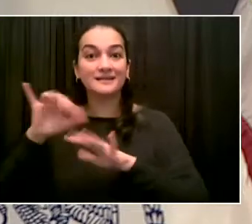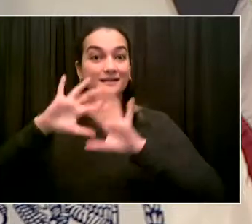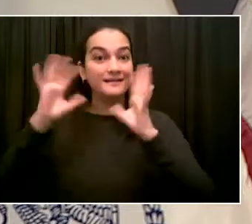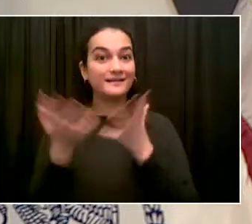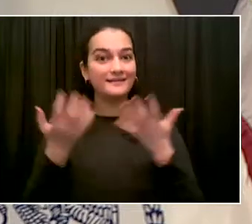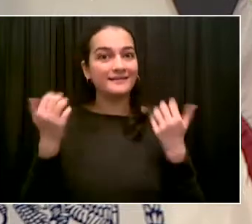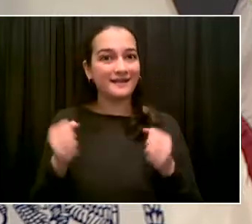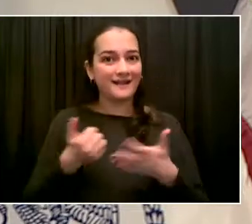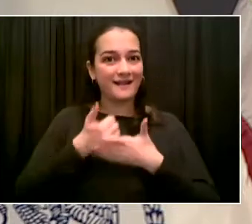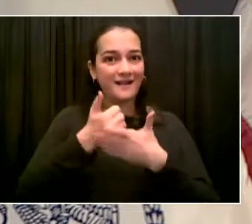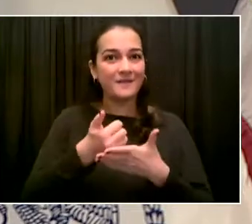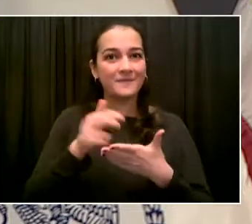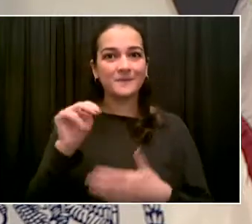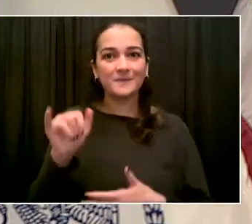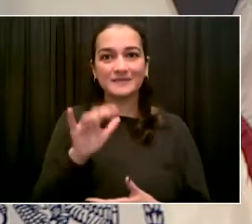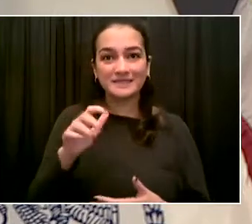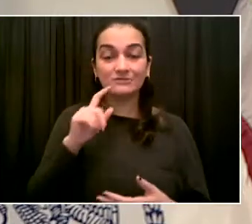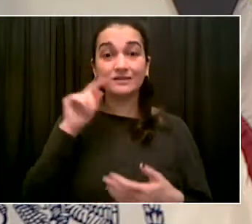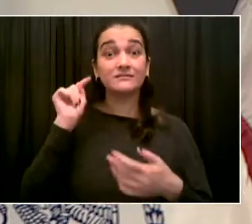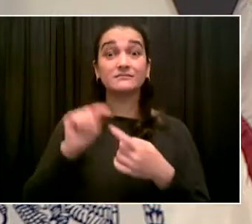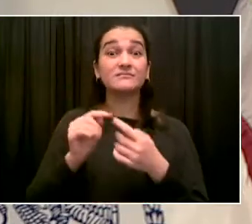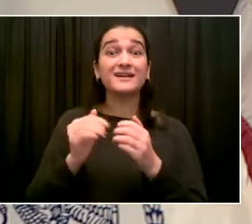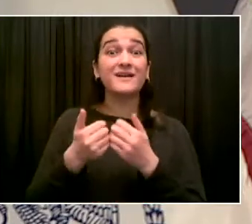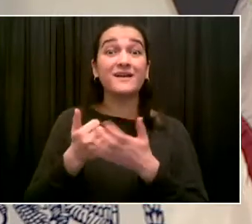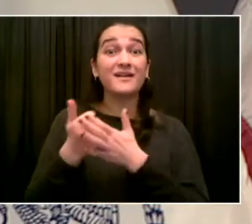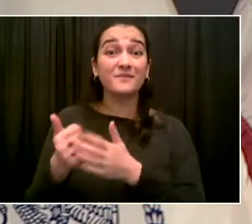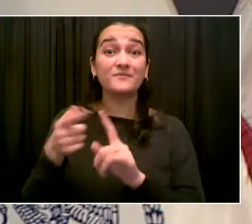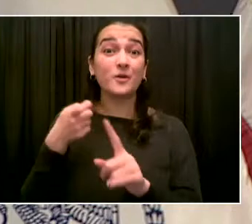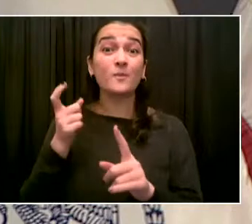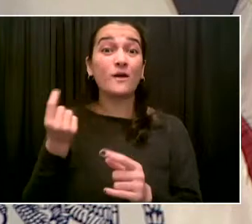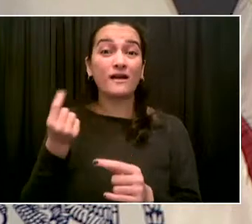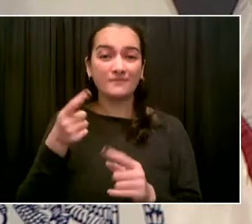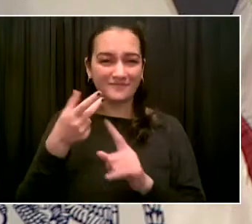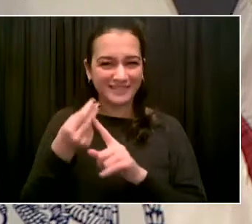can go farther now, that extra mile. We're